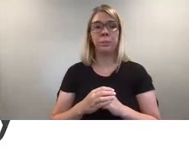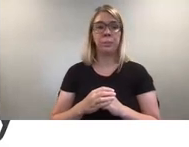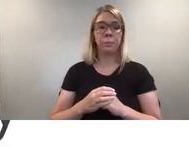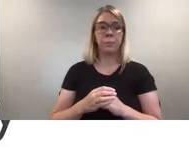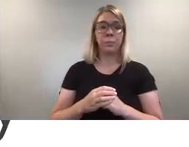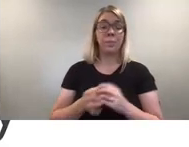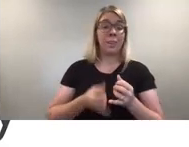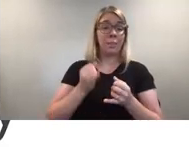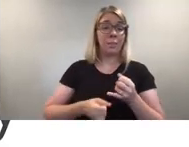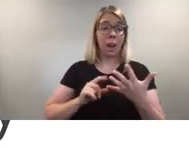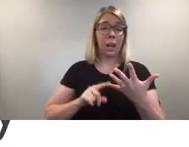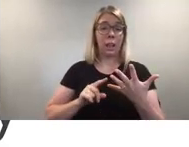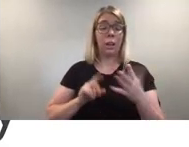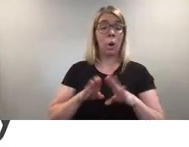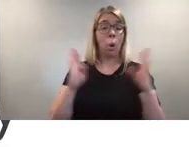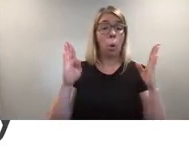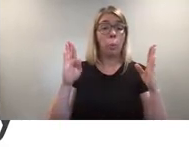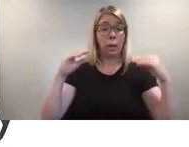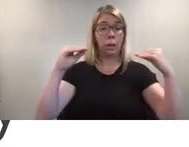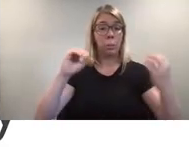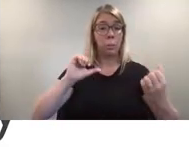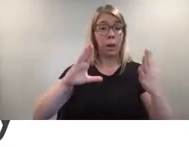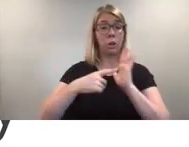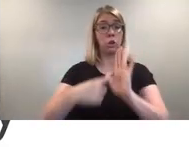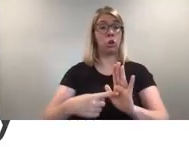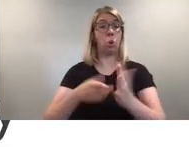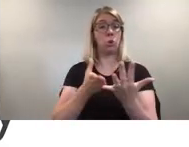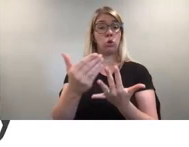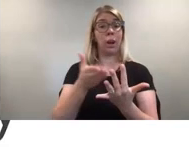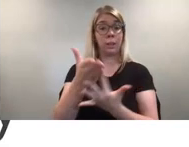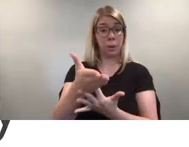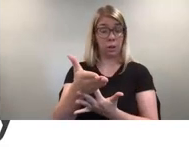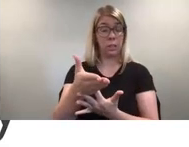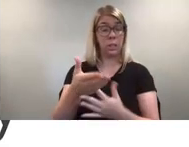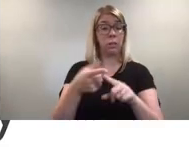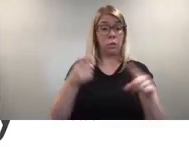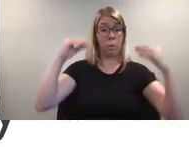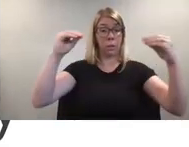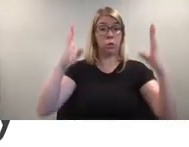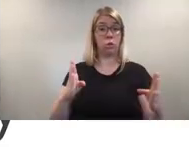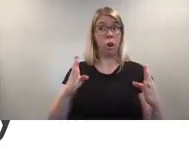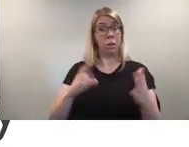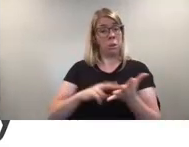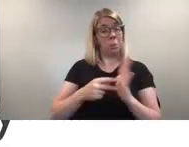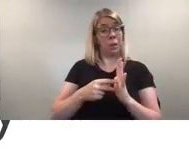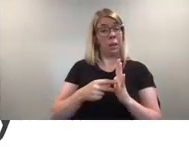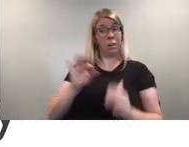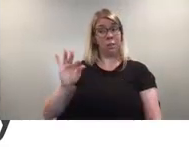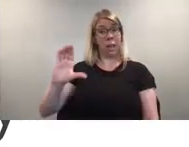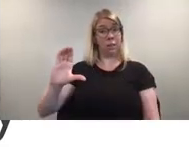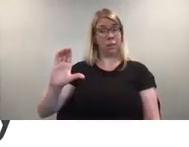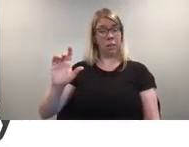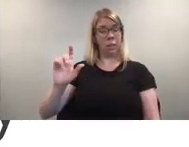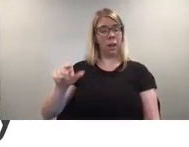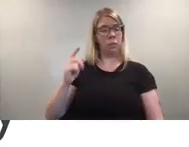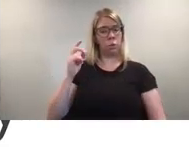finally, OpenPed demonstrates transparency on the part of the instructor. It encourages us as faculty to rethink what learning